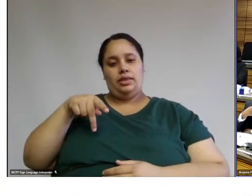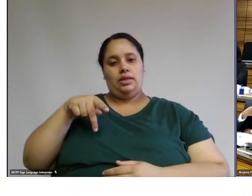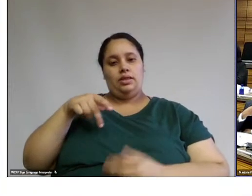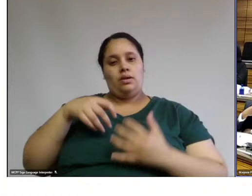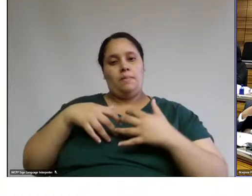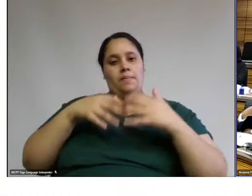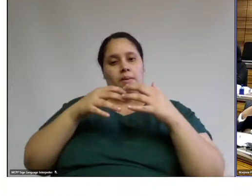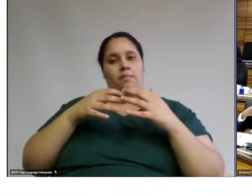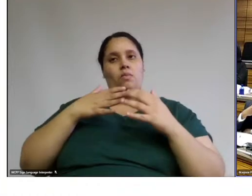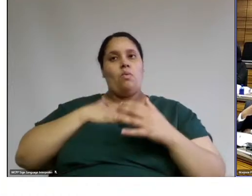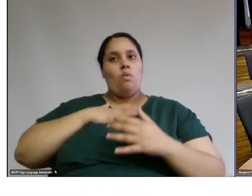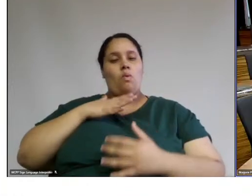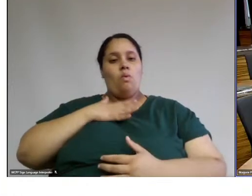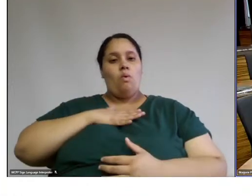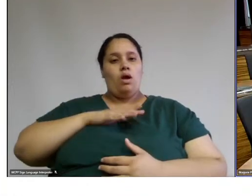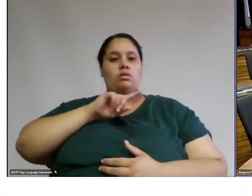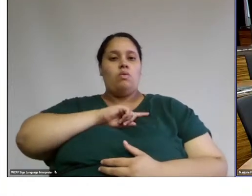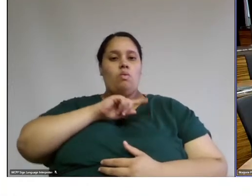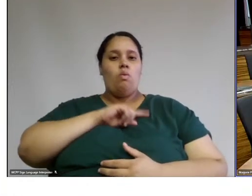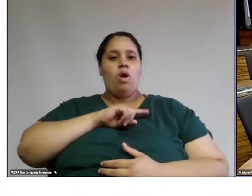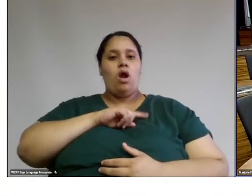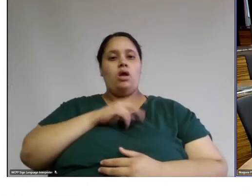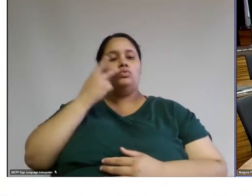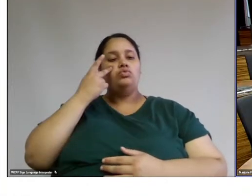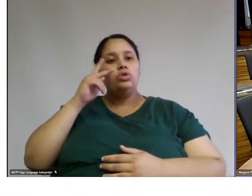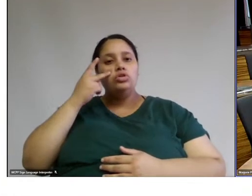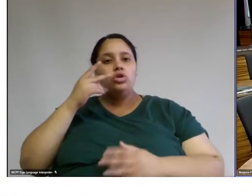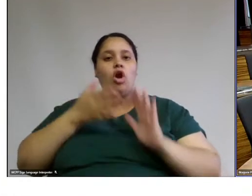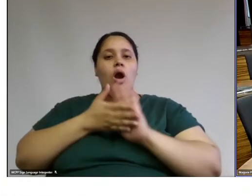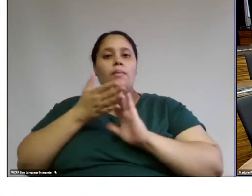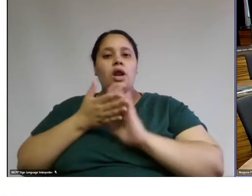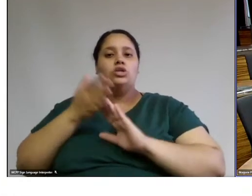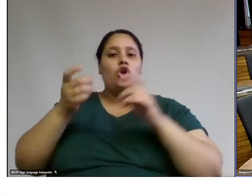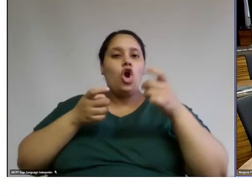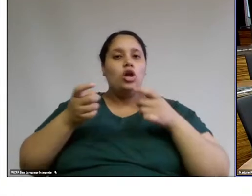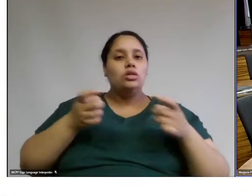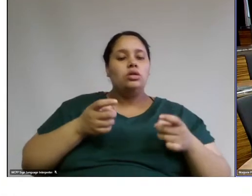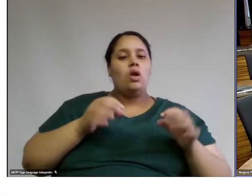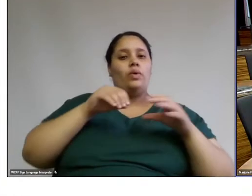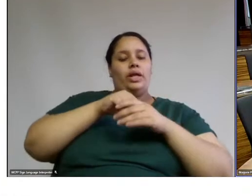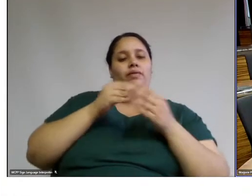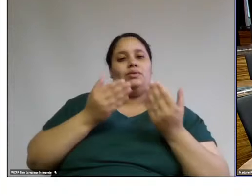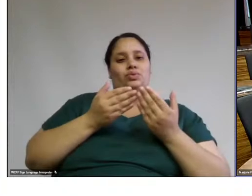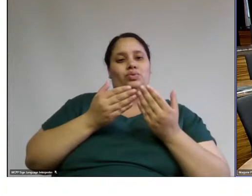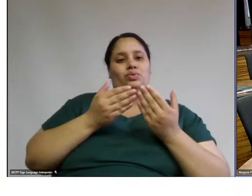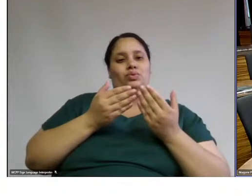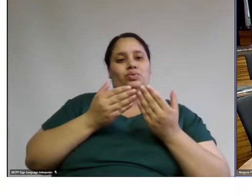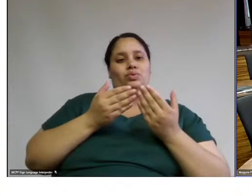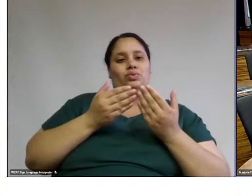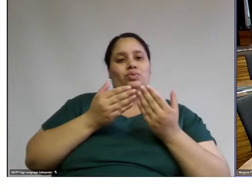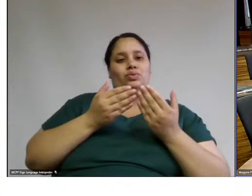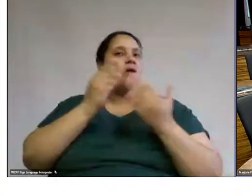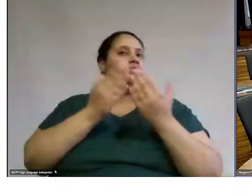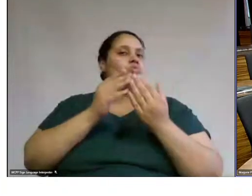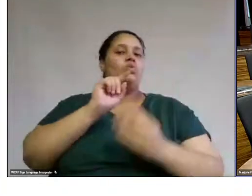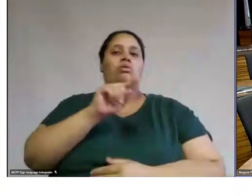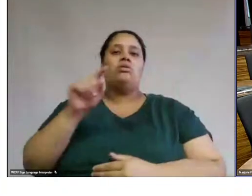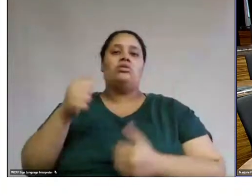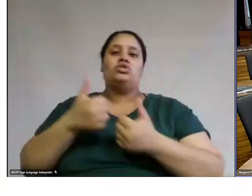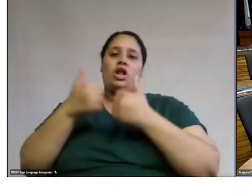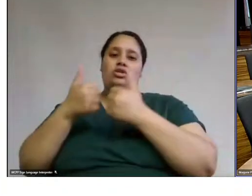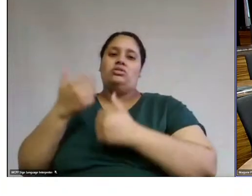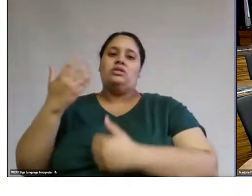to try to consolidate the operations and the controls around that. Because in some of our schools, obviously there's a challenge for them in